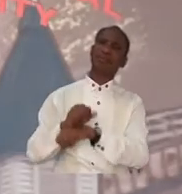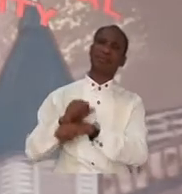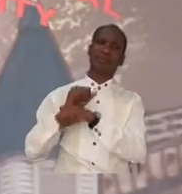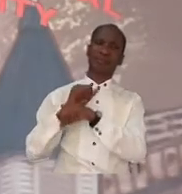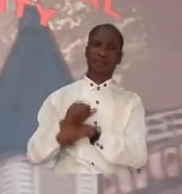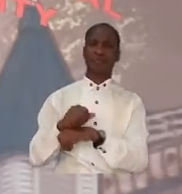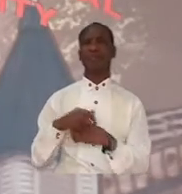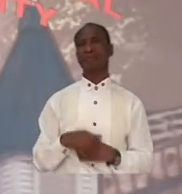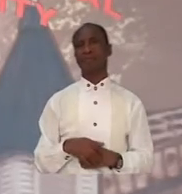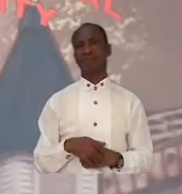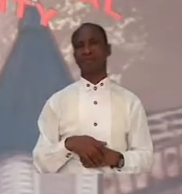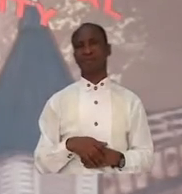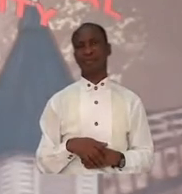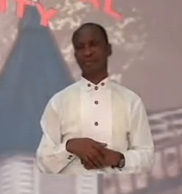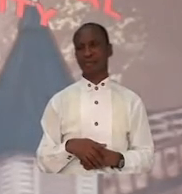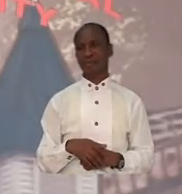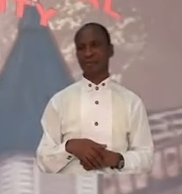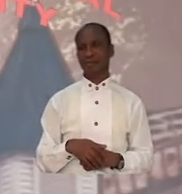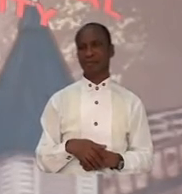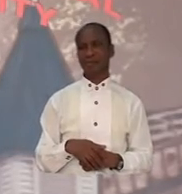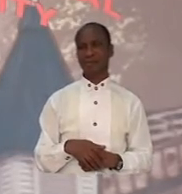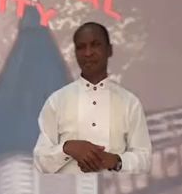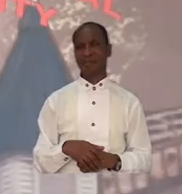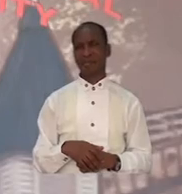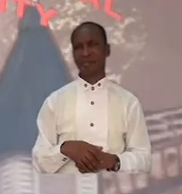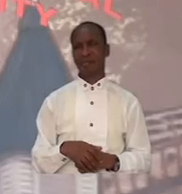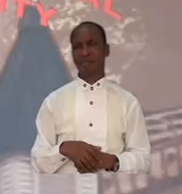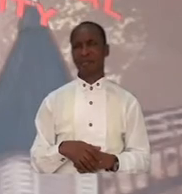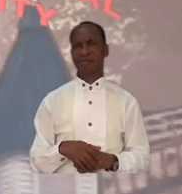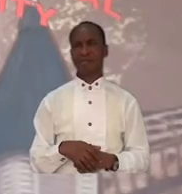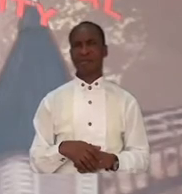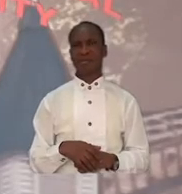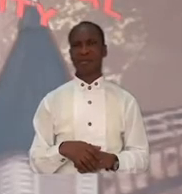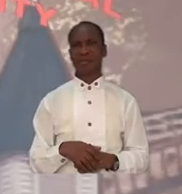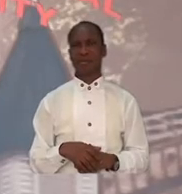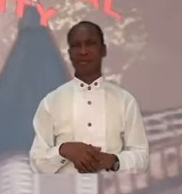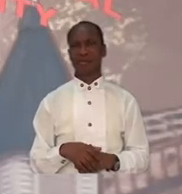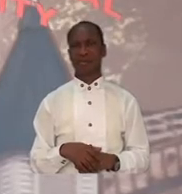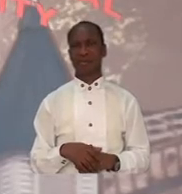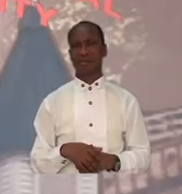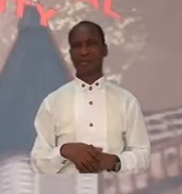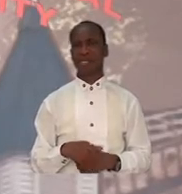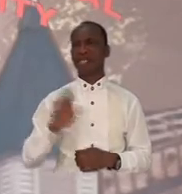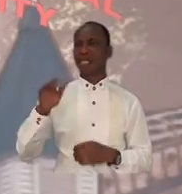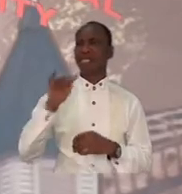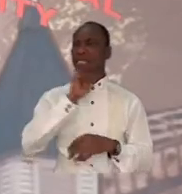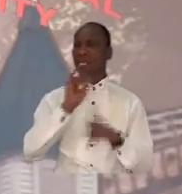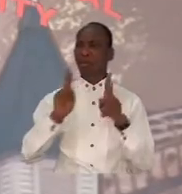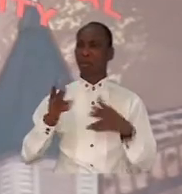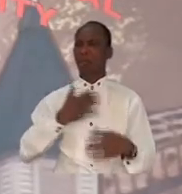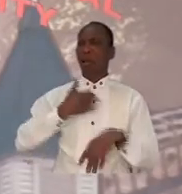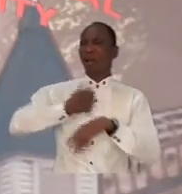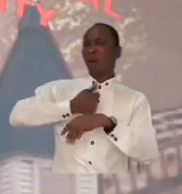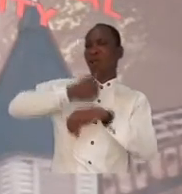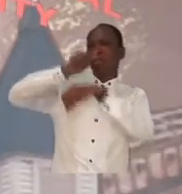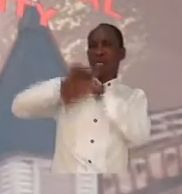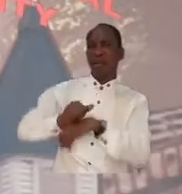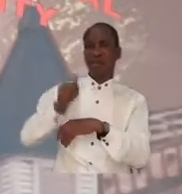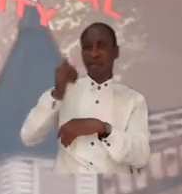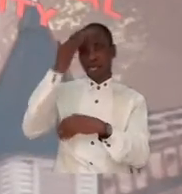on the throne said, "Who is God? I don't know him. The Israelites are mine. They are my slaves.